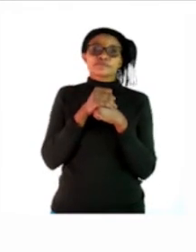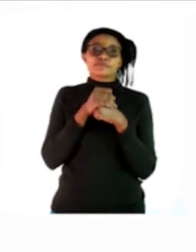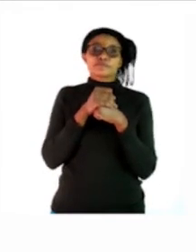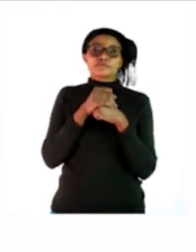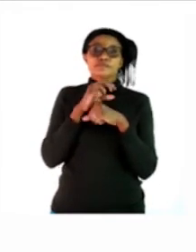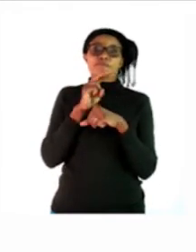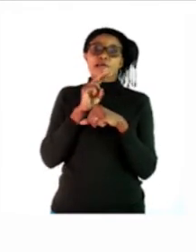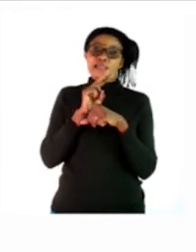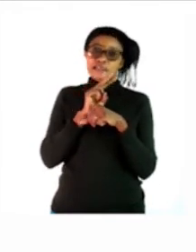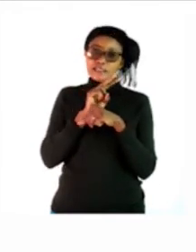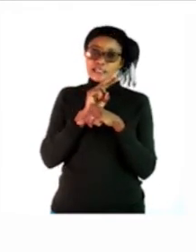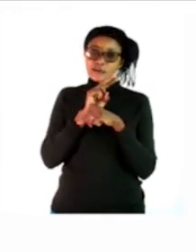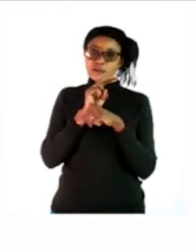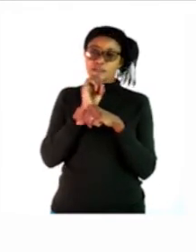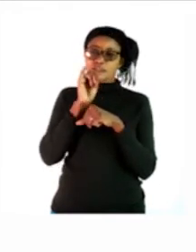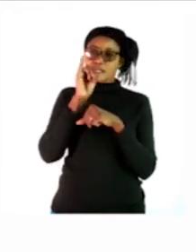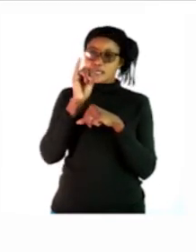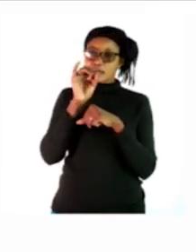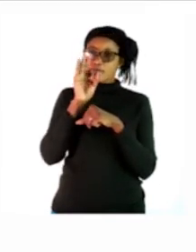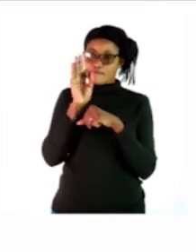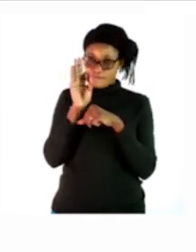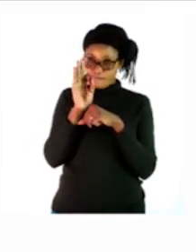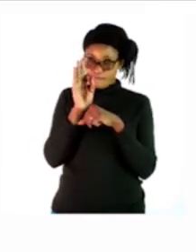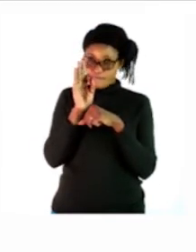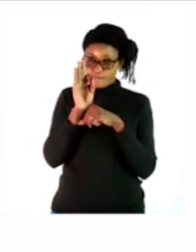The second word, if.